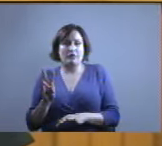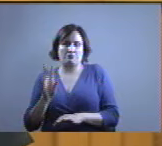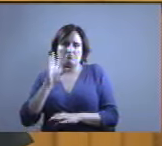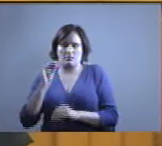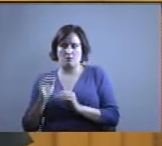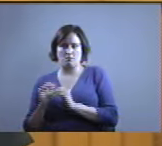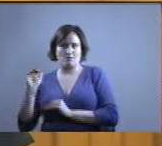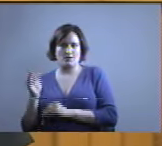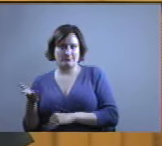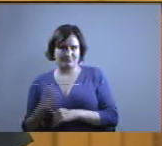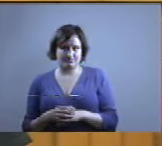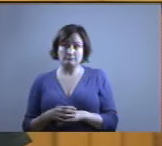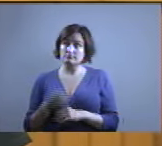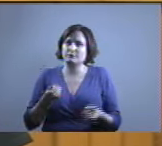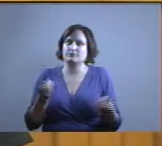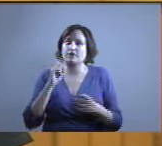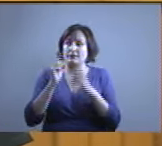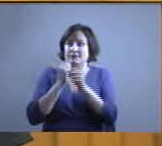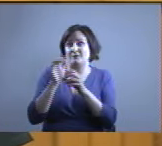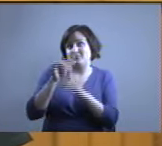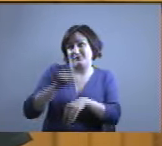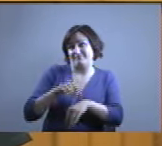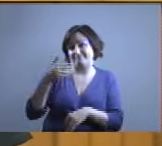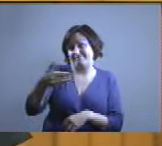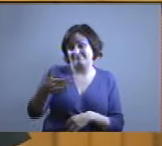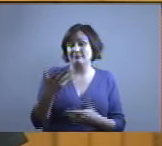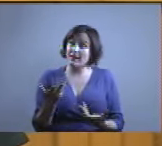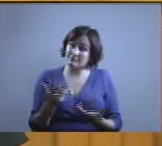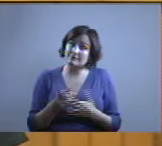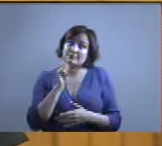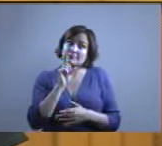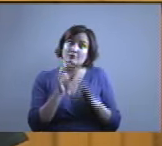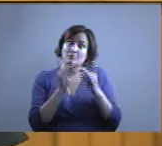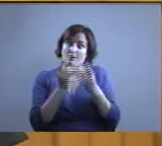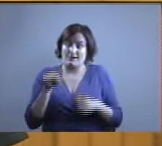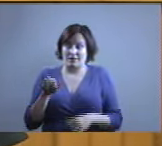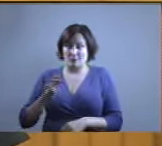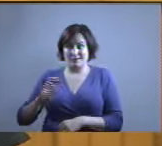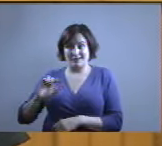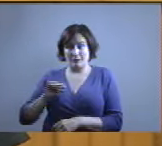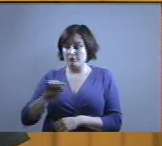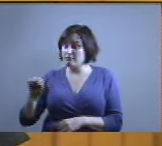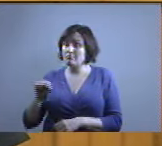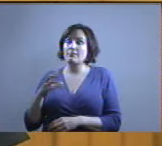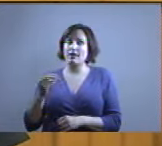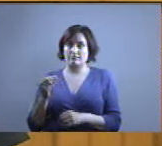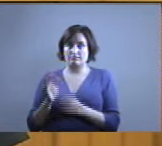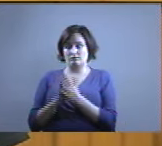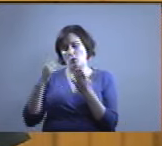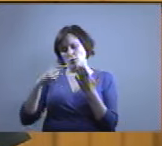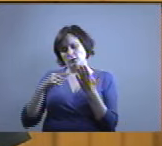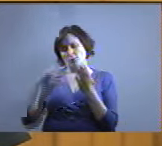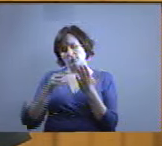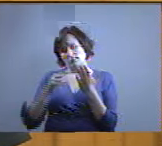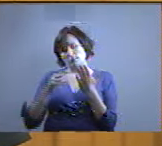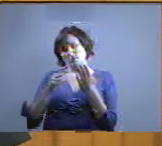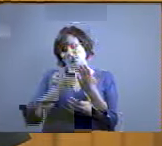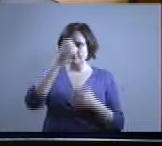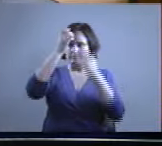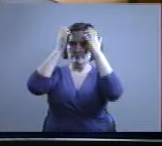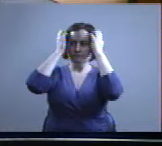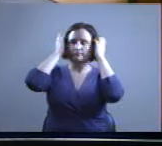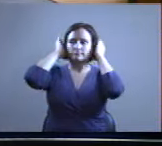in this report show clearly that where the DA goes, and for the record, every single department in the Western Cape had an unqualified audit, and it's very